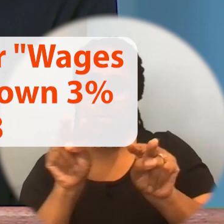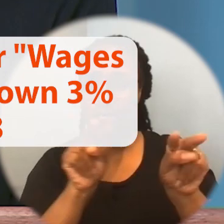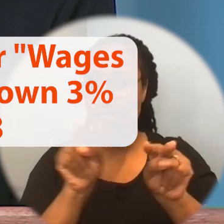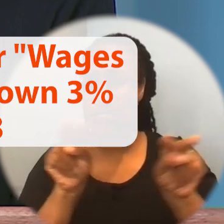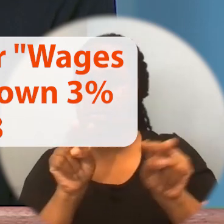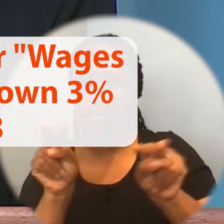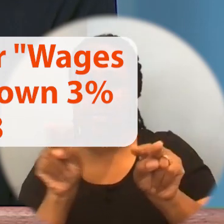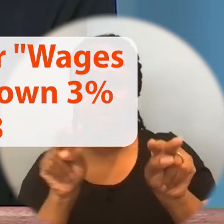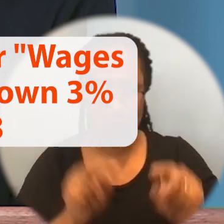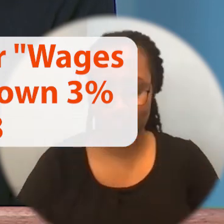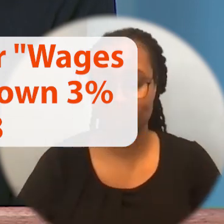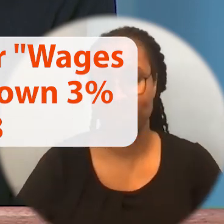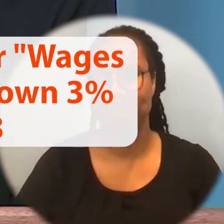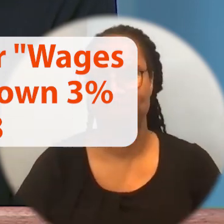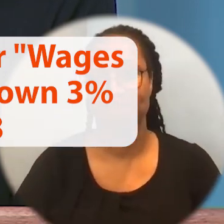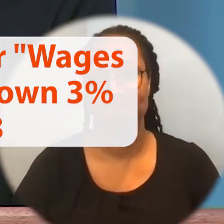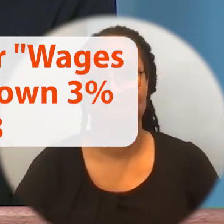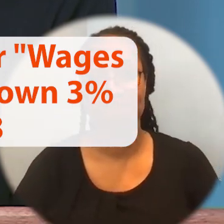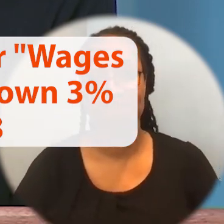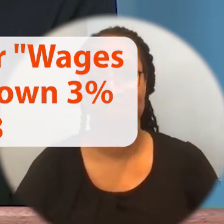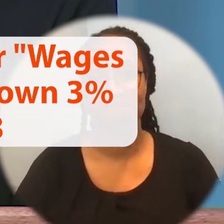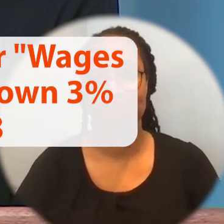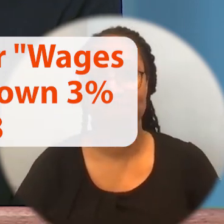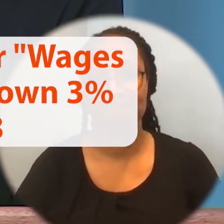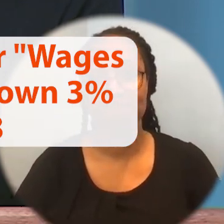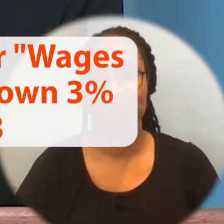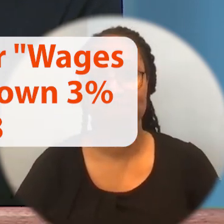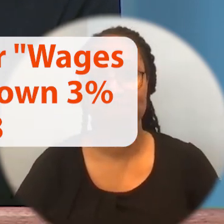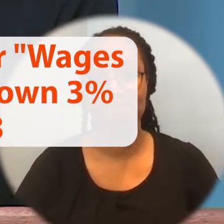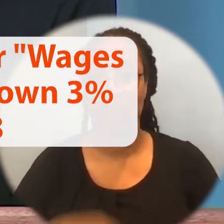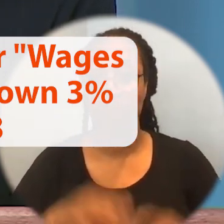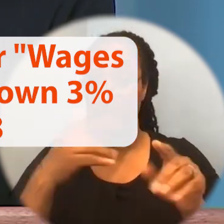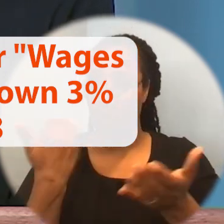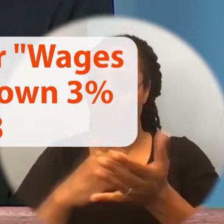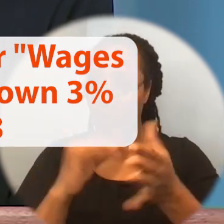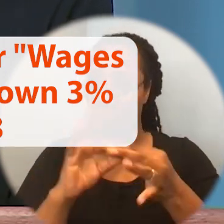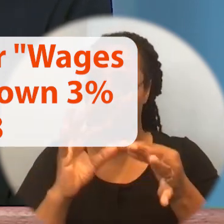positive momentum that we've seen as far as inflation